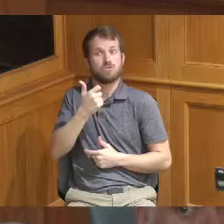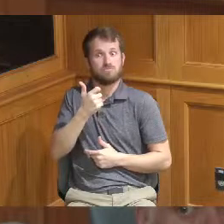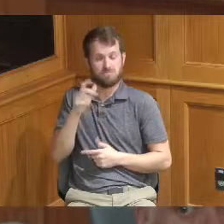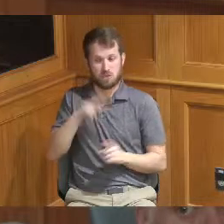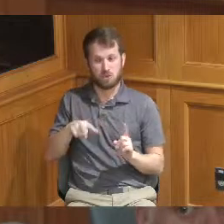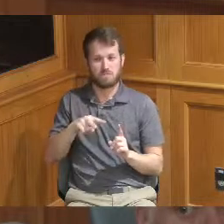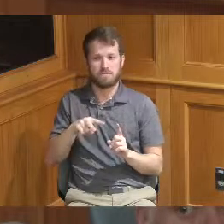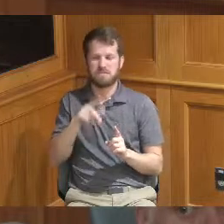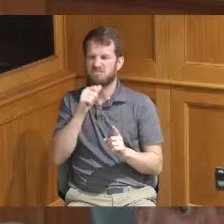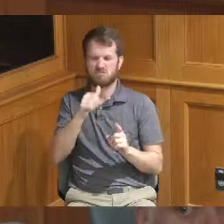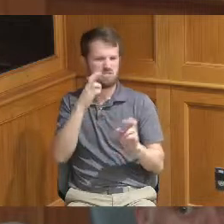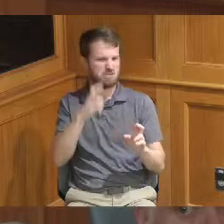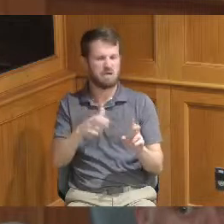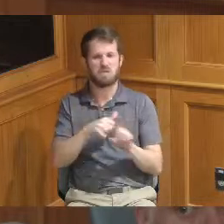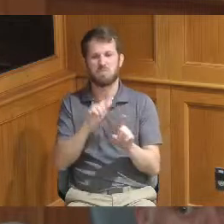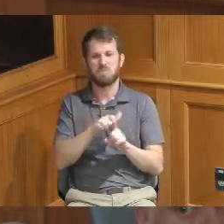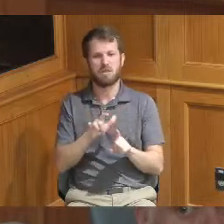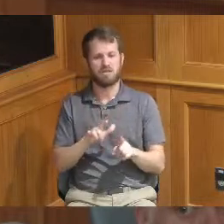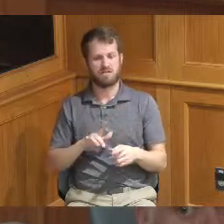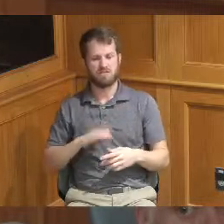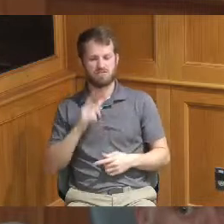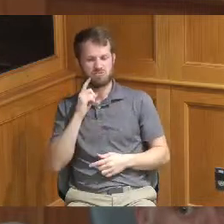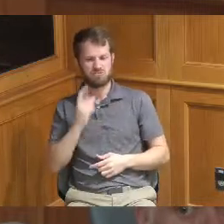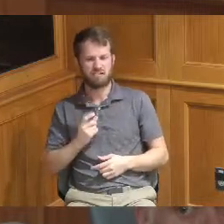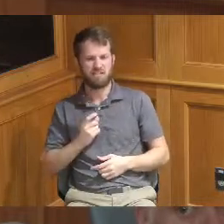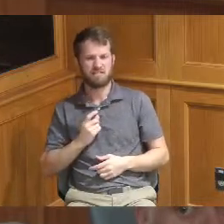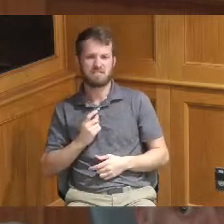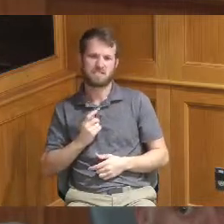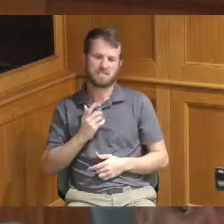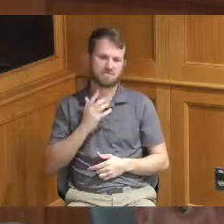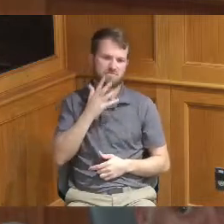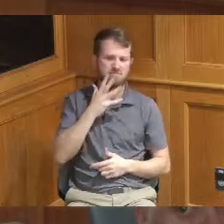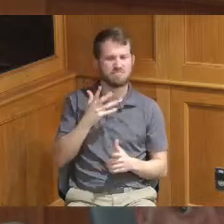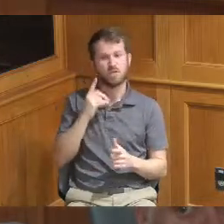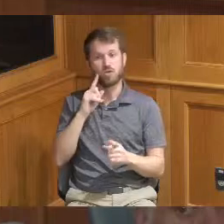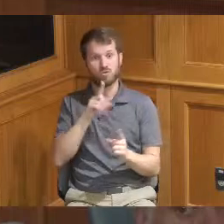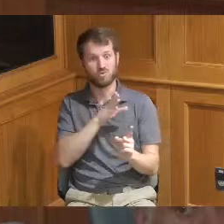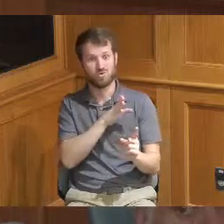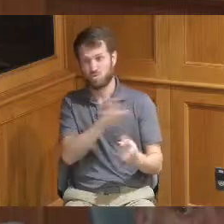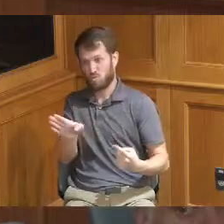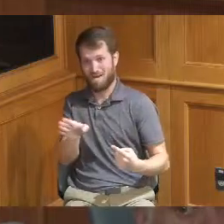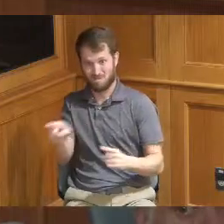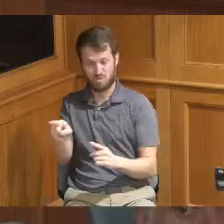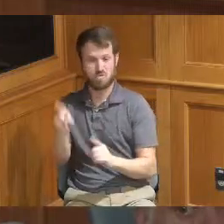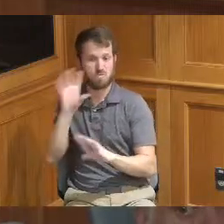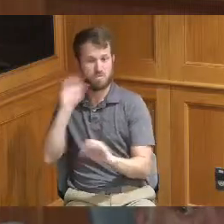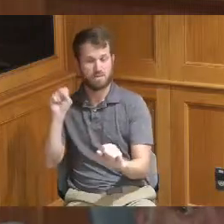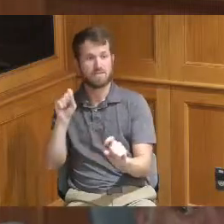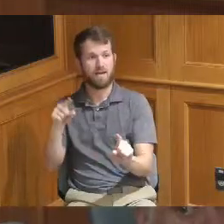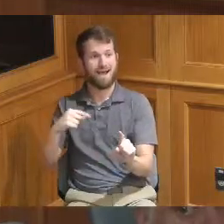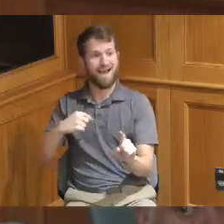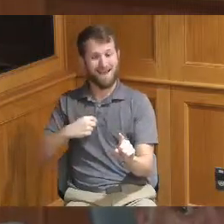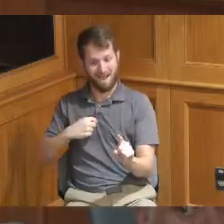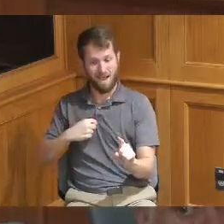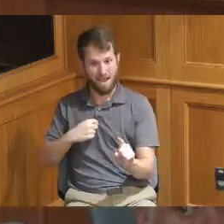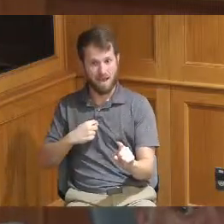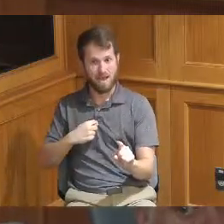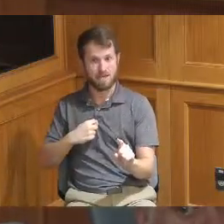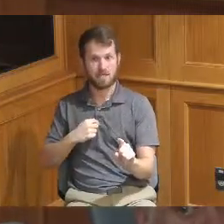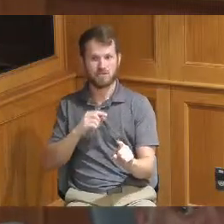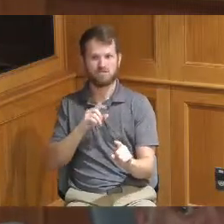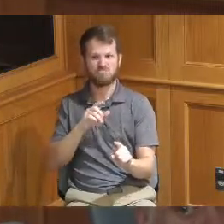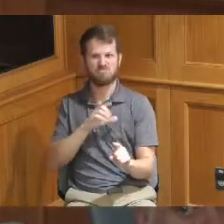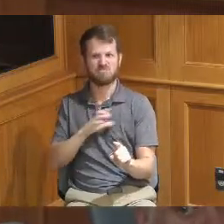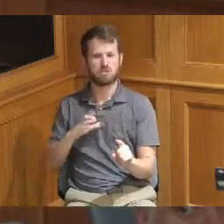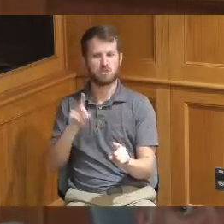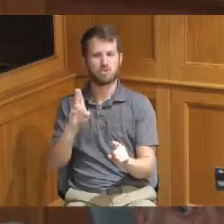bullying, spirit of jealousy, and envy directed towards Madam President. I, along with Commissioner Dumas, attend the